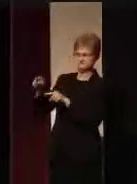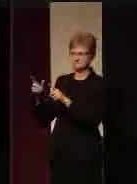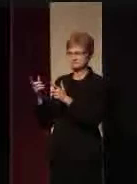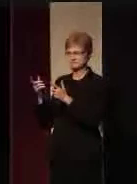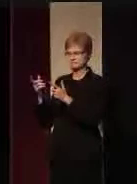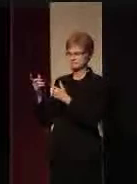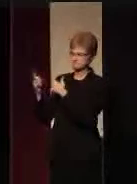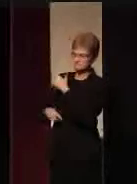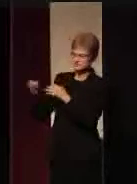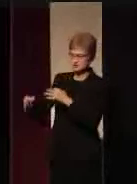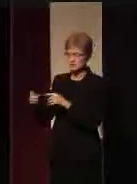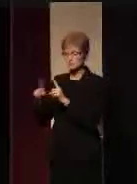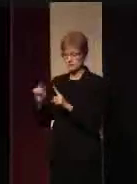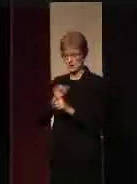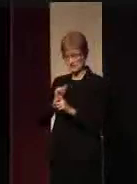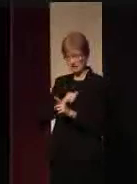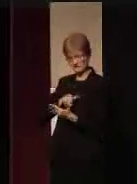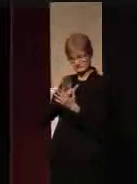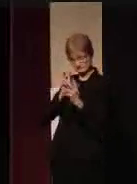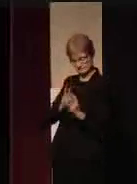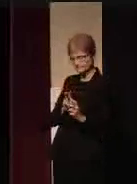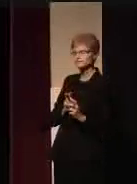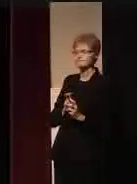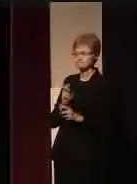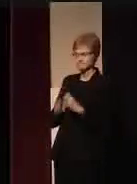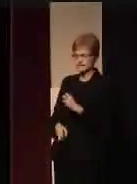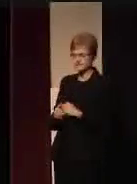So thank you very much.